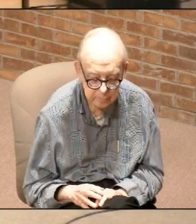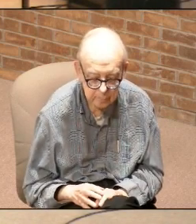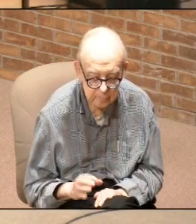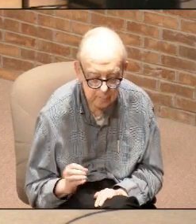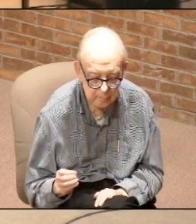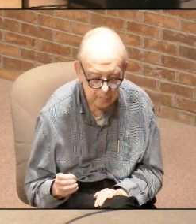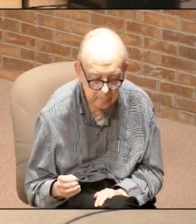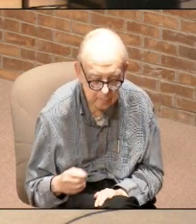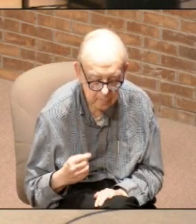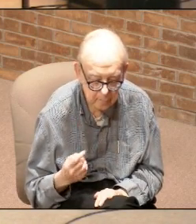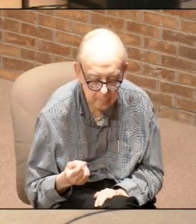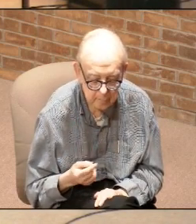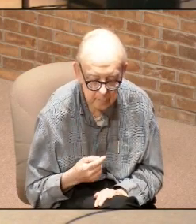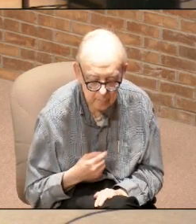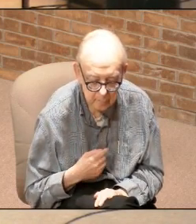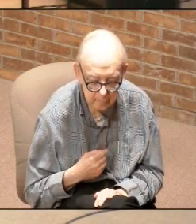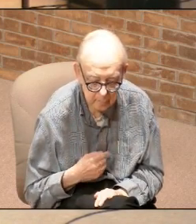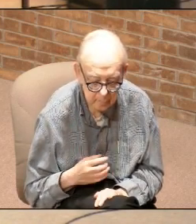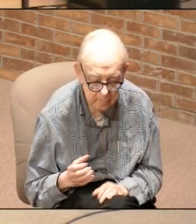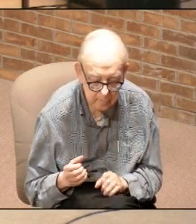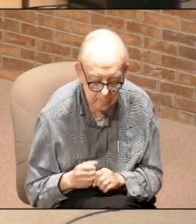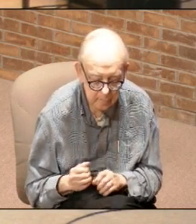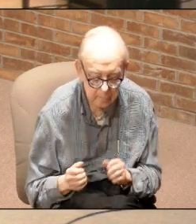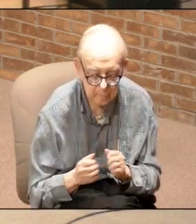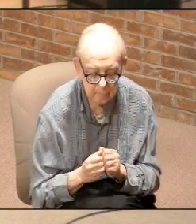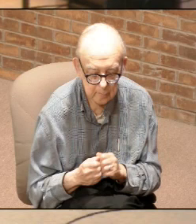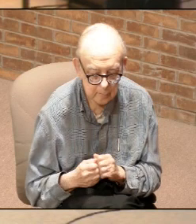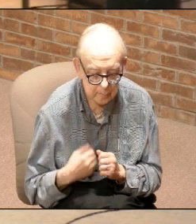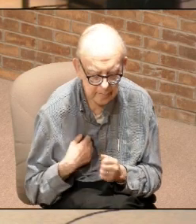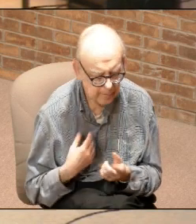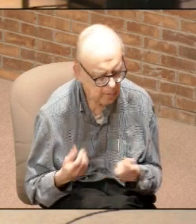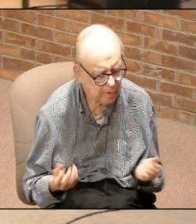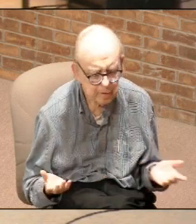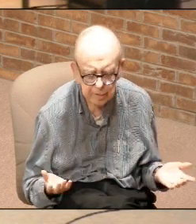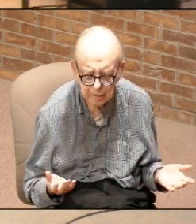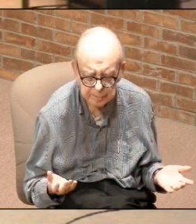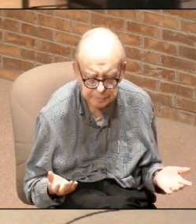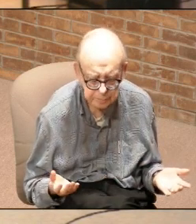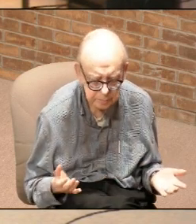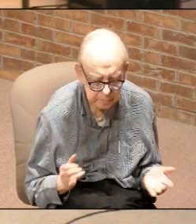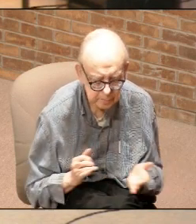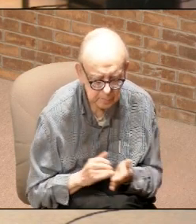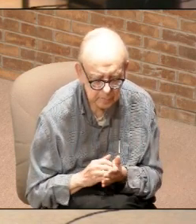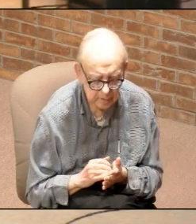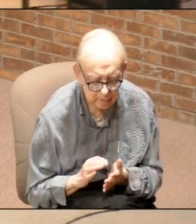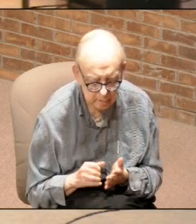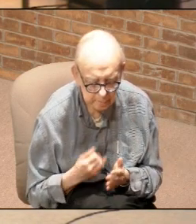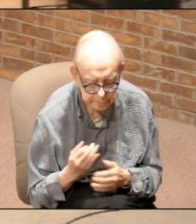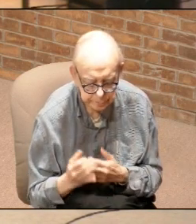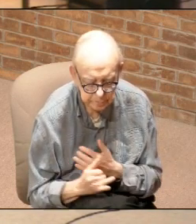so we we got together said what are we going to do this was july